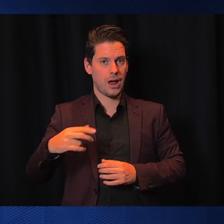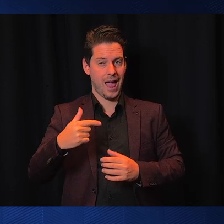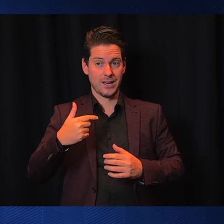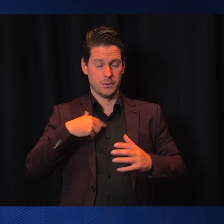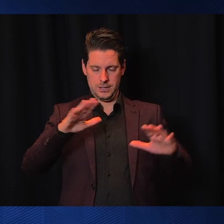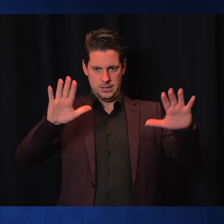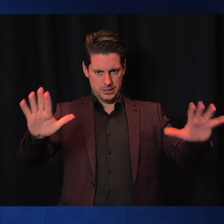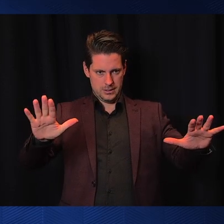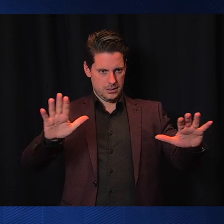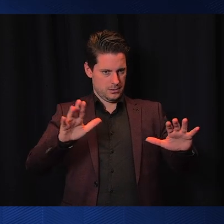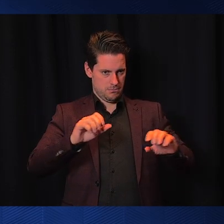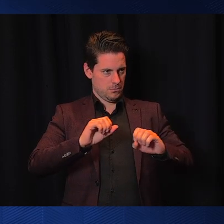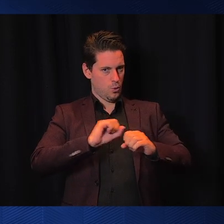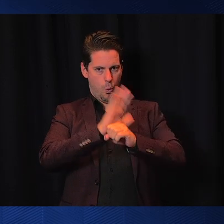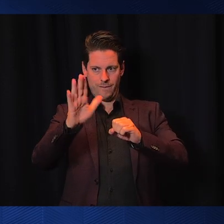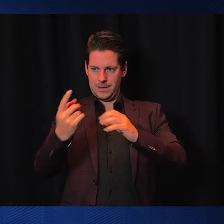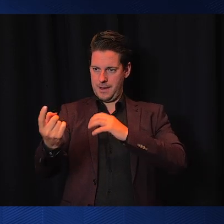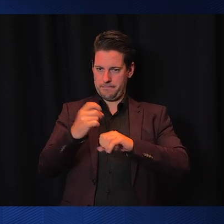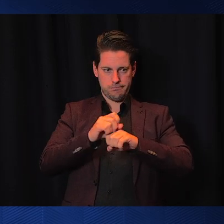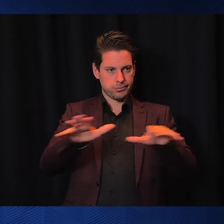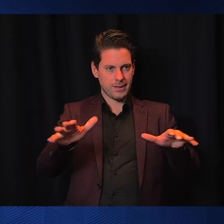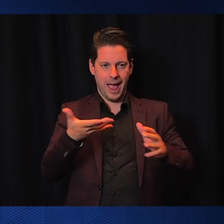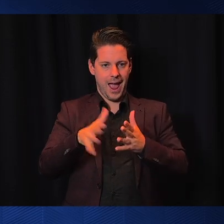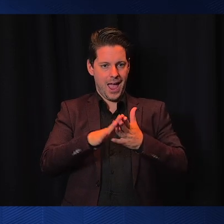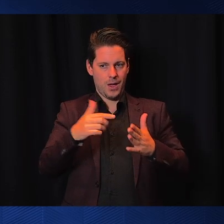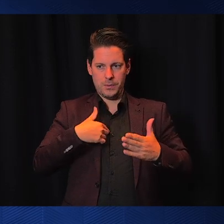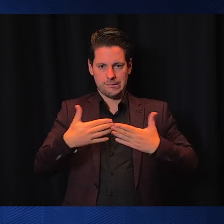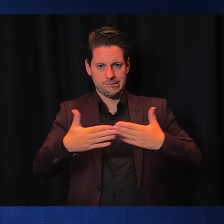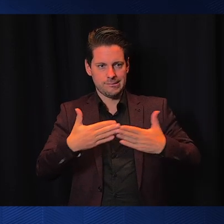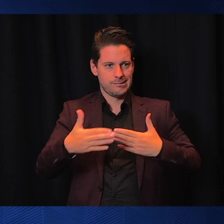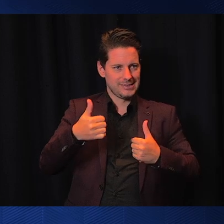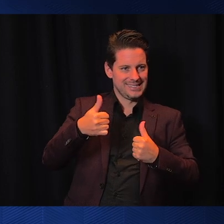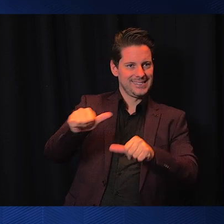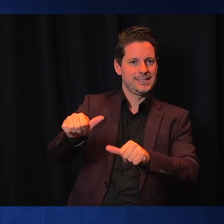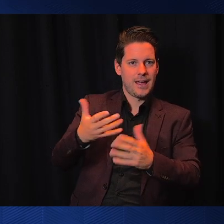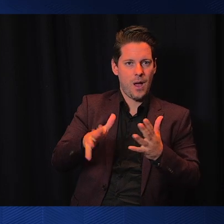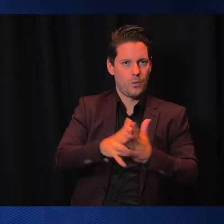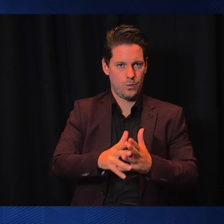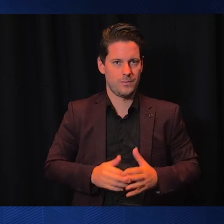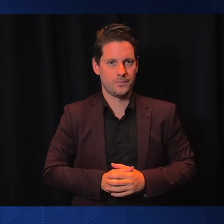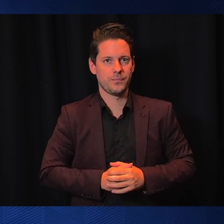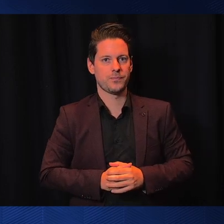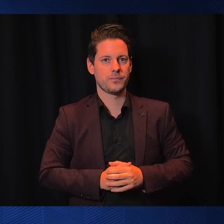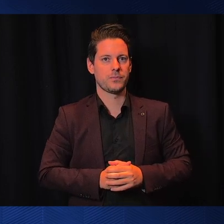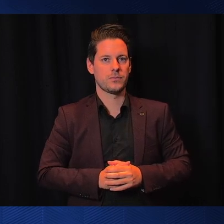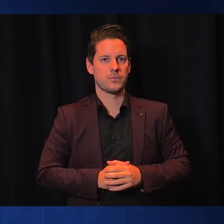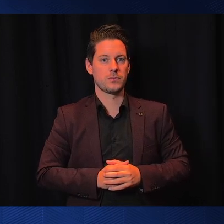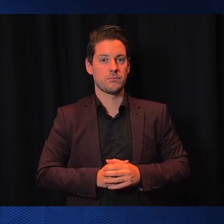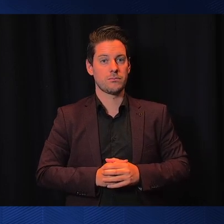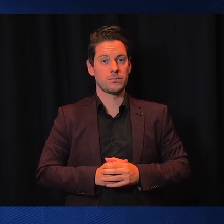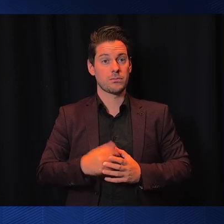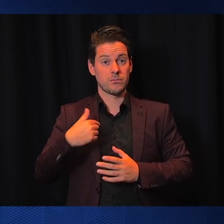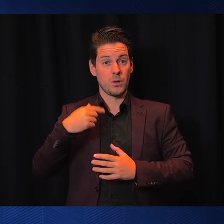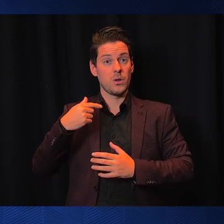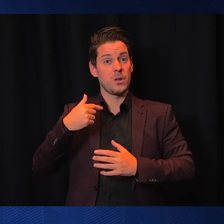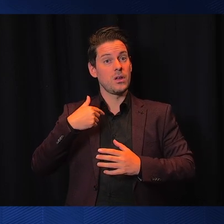this pandemic. So we requested our international partners, since we still have a little bit of money, can we divert the money a